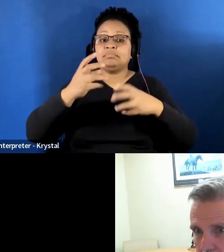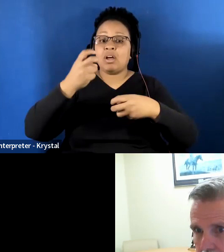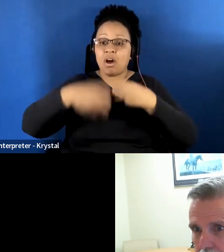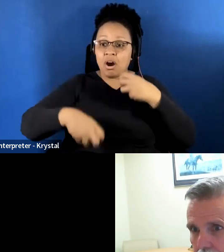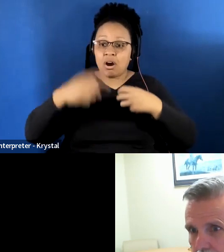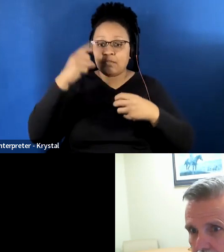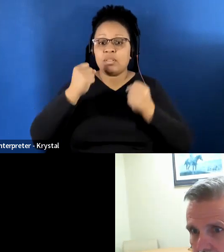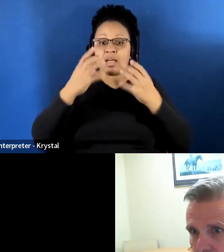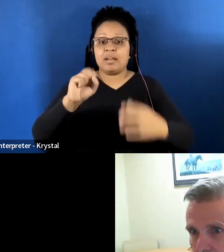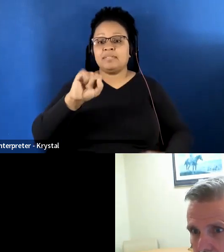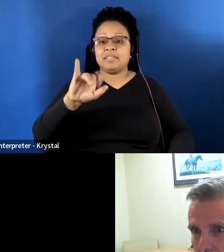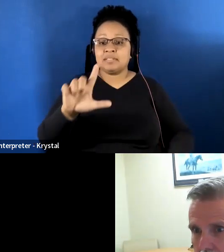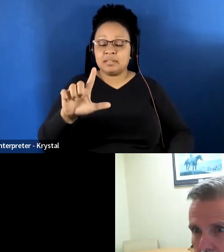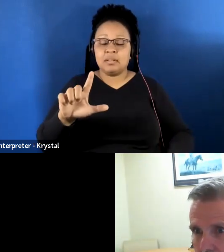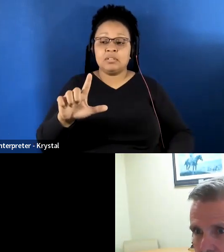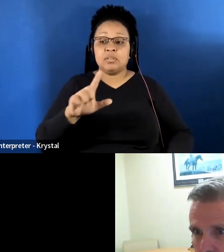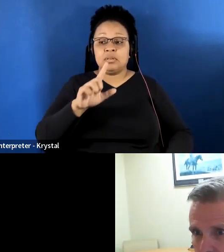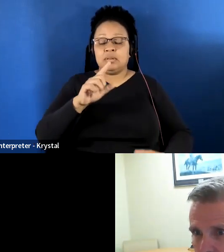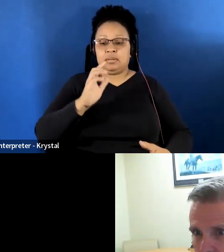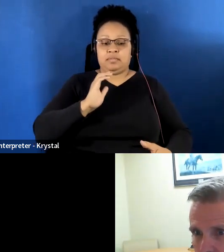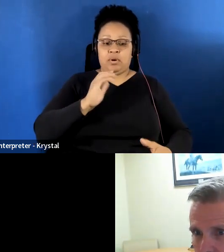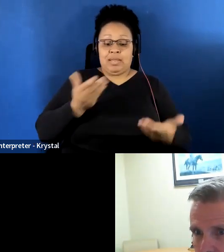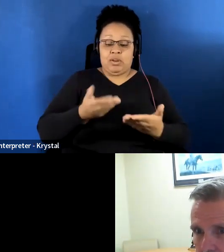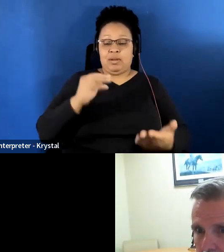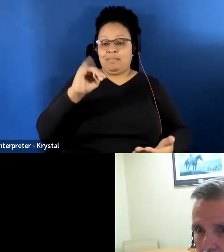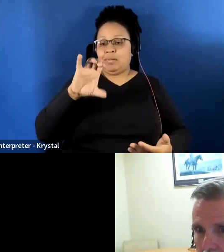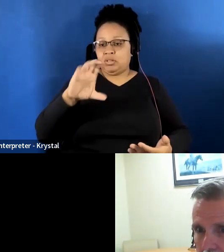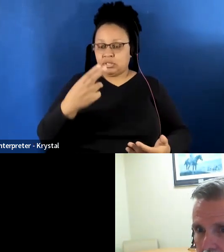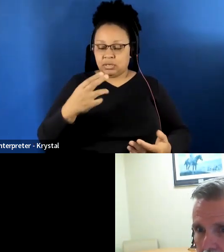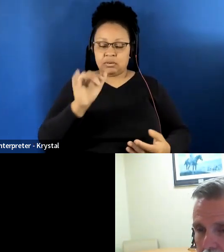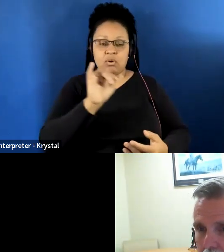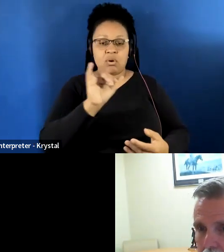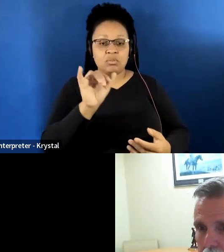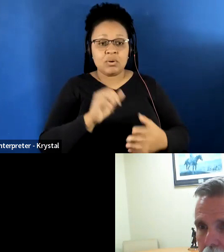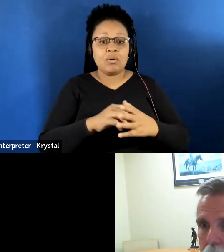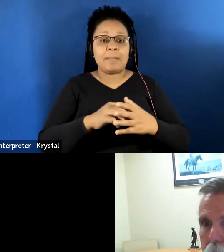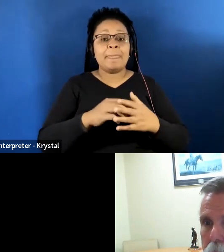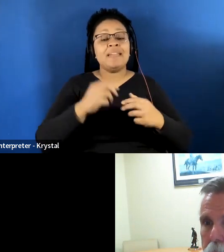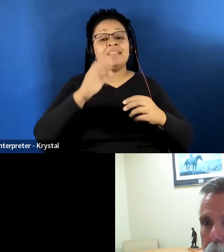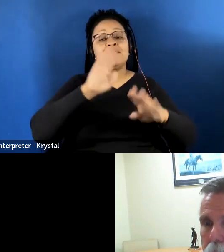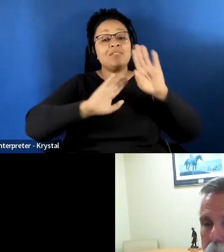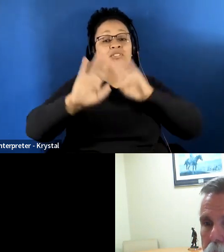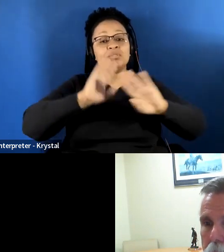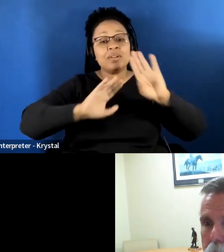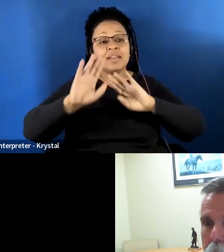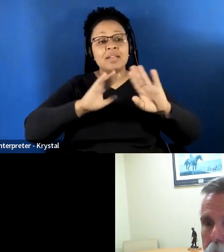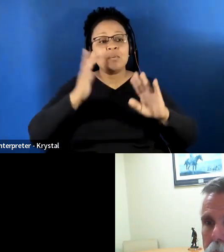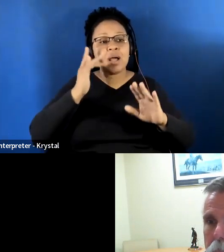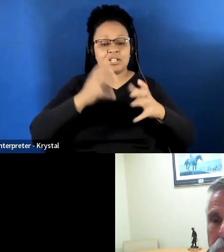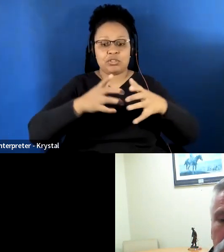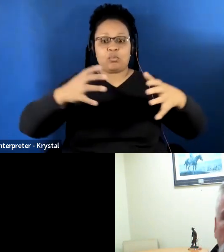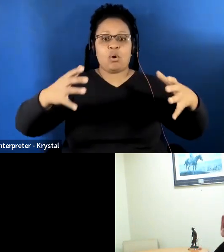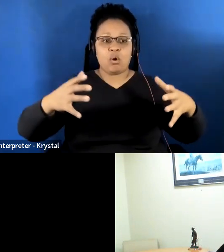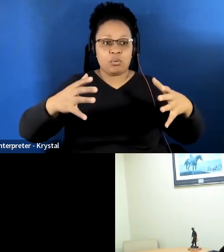CILs in my state, for sure. And it is frustrating because of the growth, right?